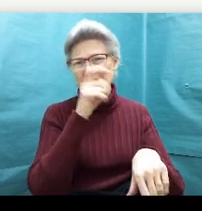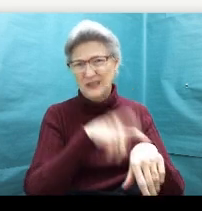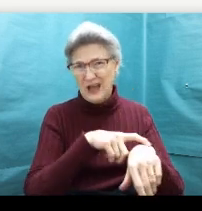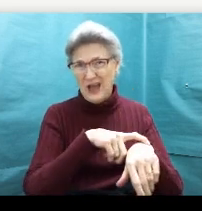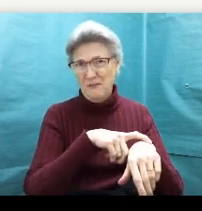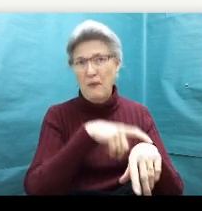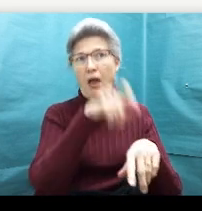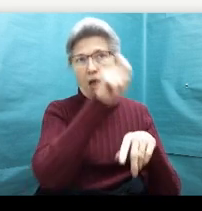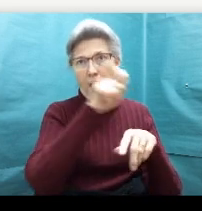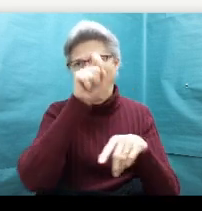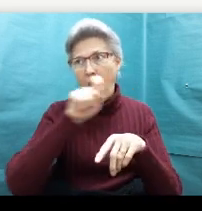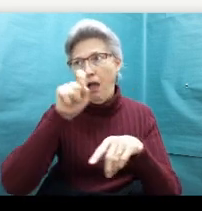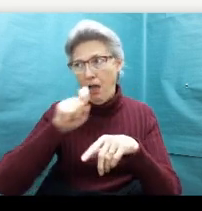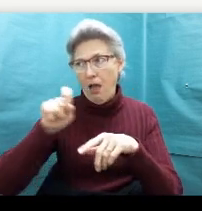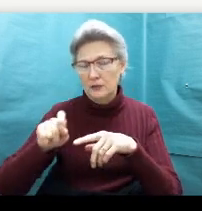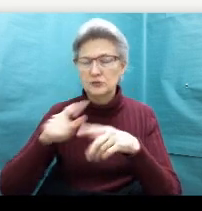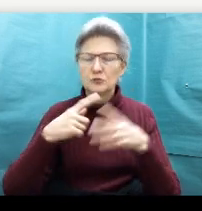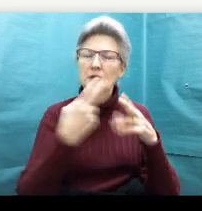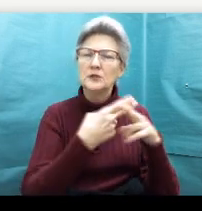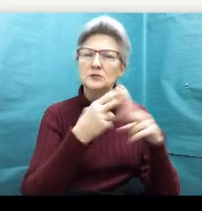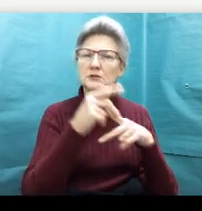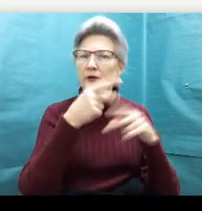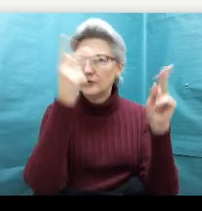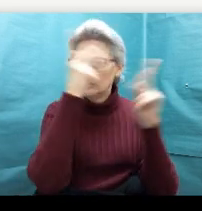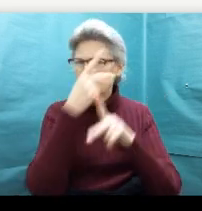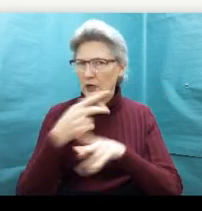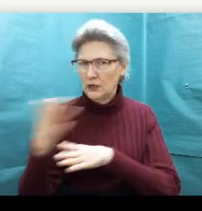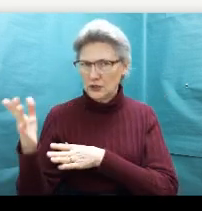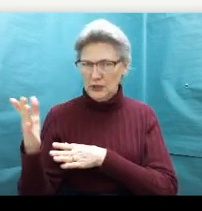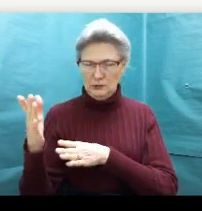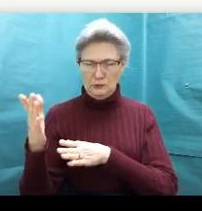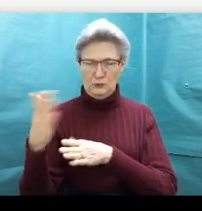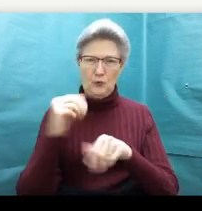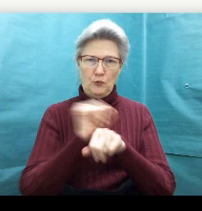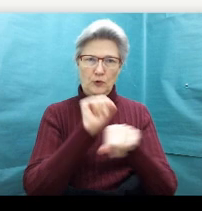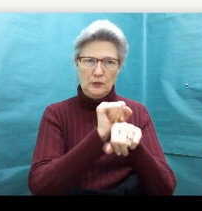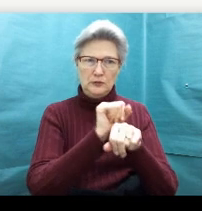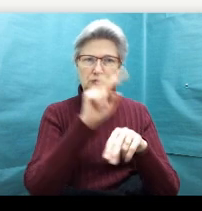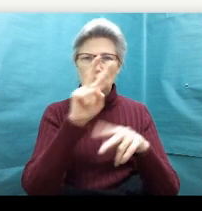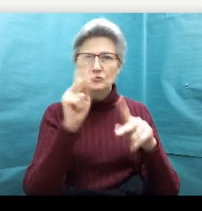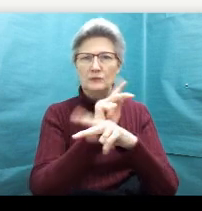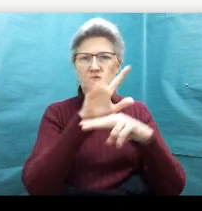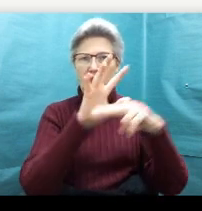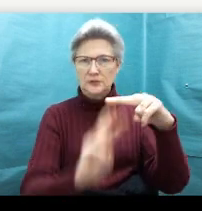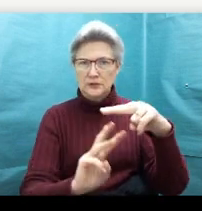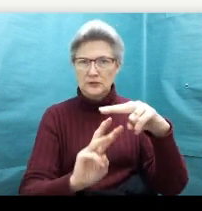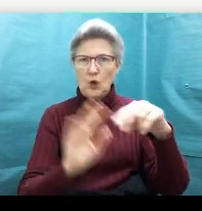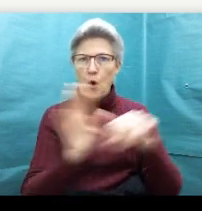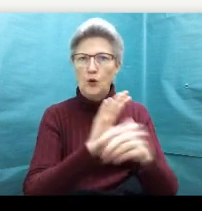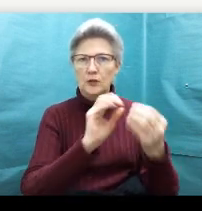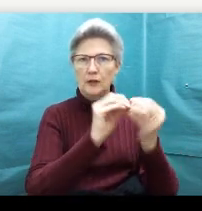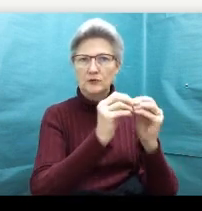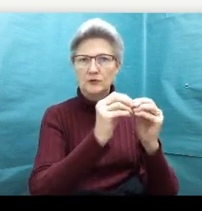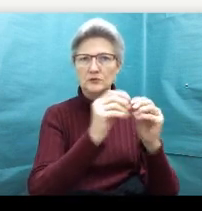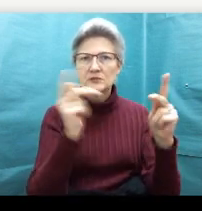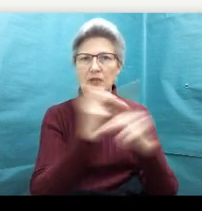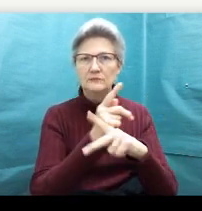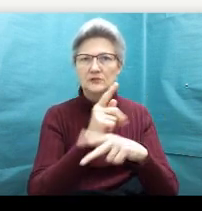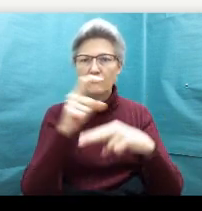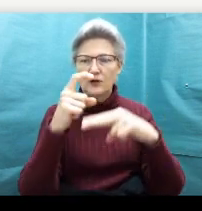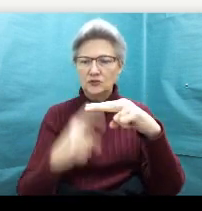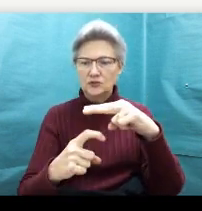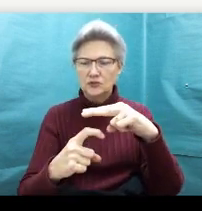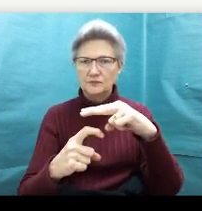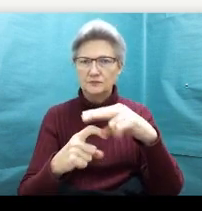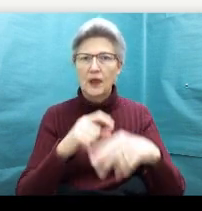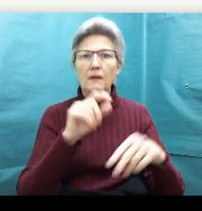So we're going to use one of the strategies we've been working on. 2 times 5/6, whole number by a fraction. I multiply my whole number by the